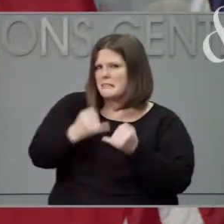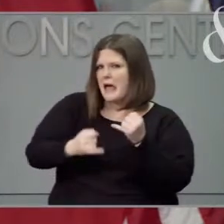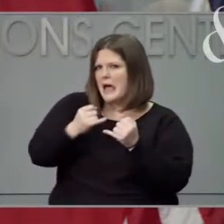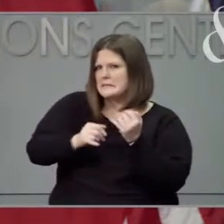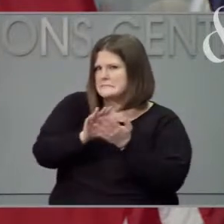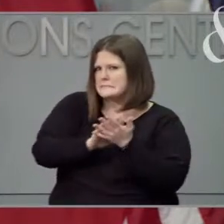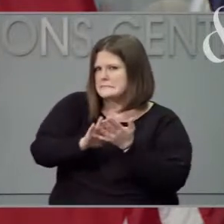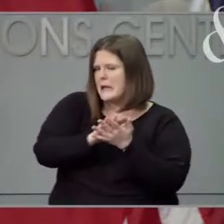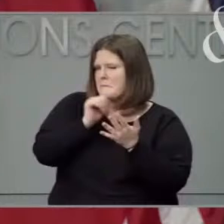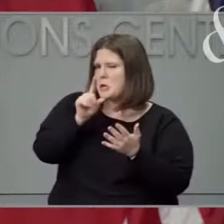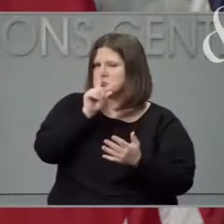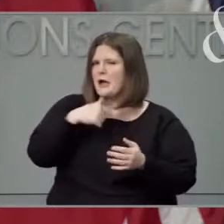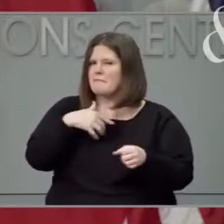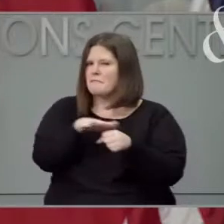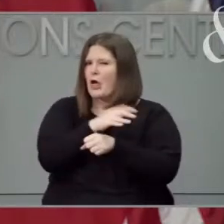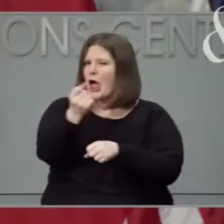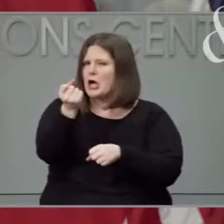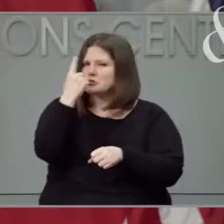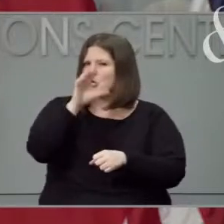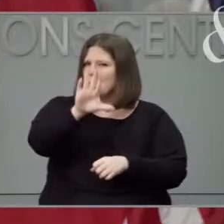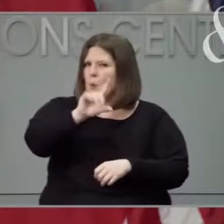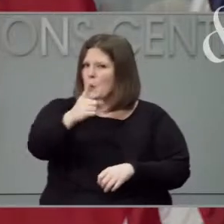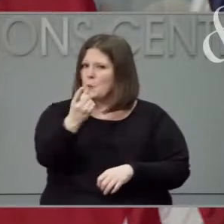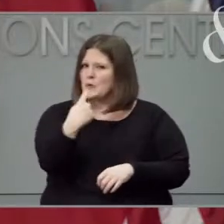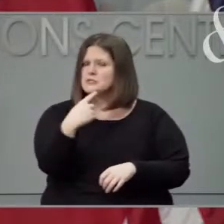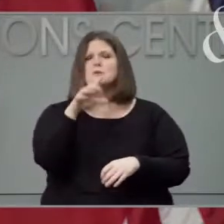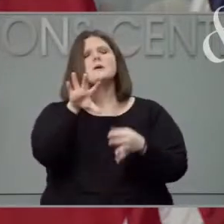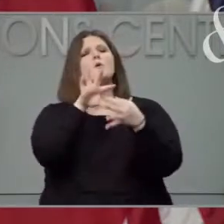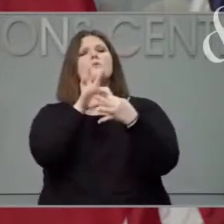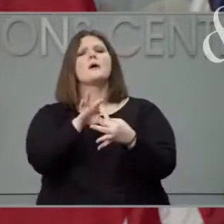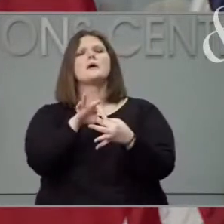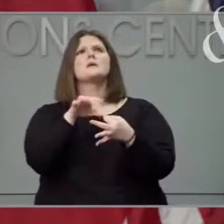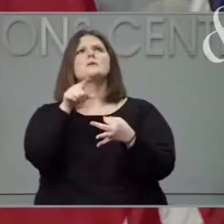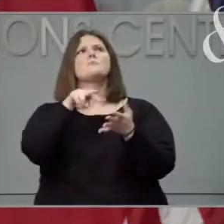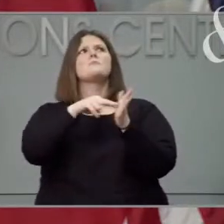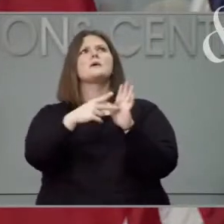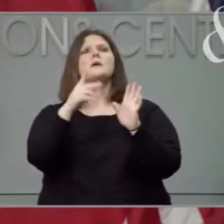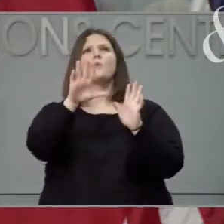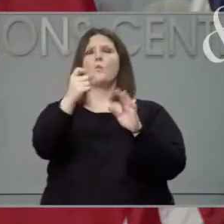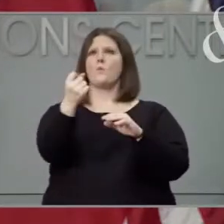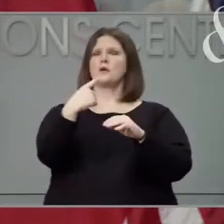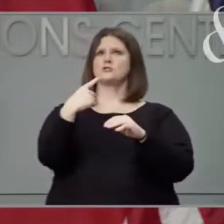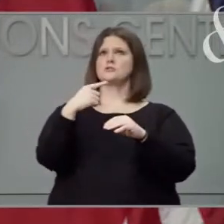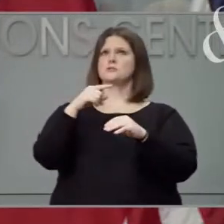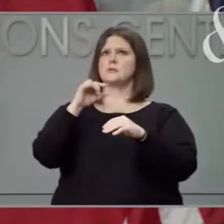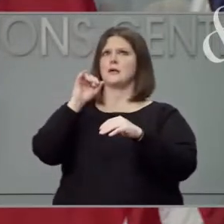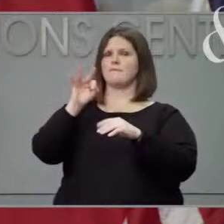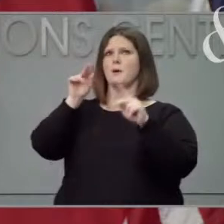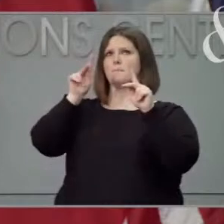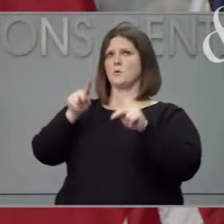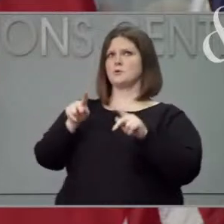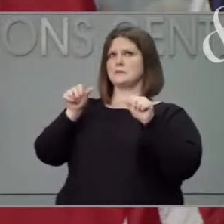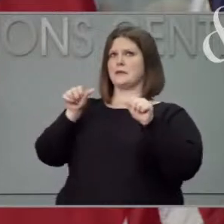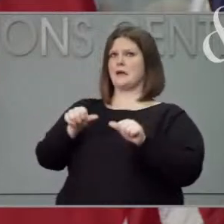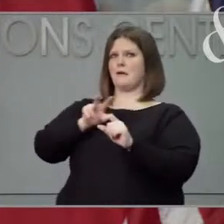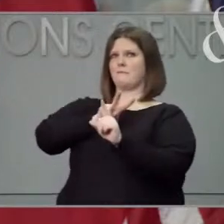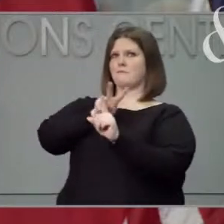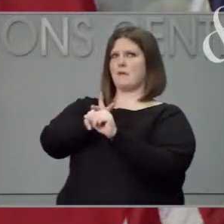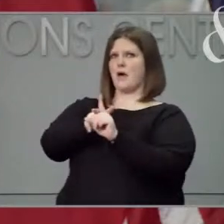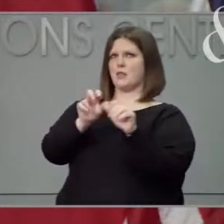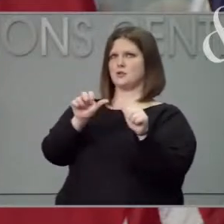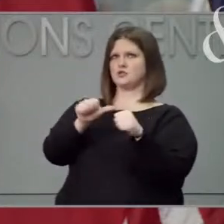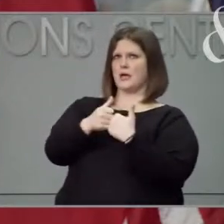I'm not sure if I completely understand your question. Was it whether somebody could file a challenge of an absentee